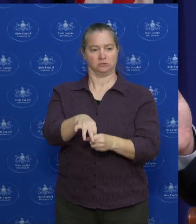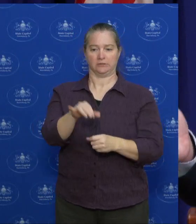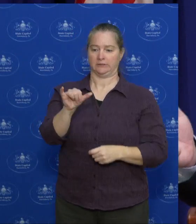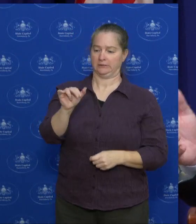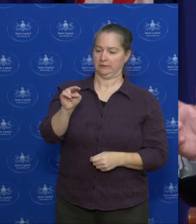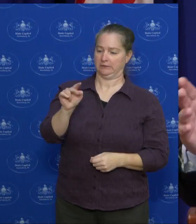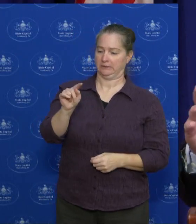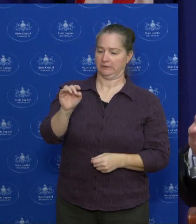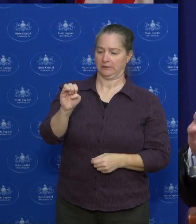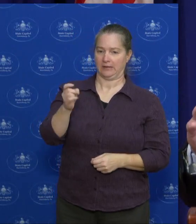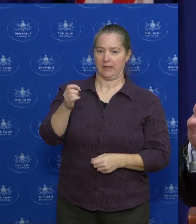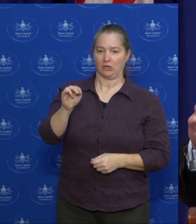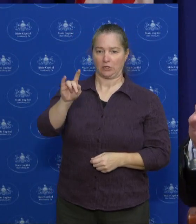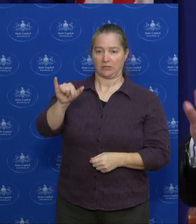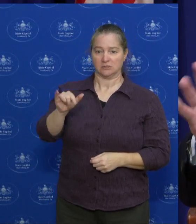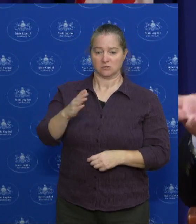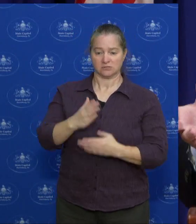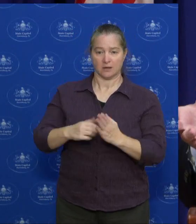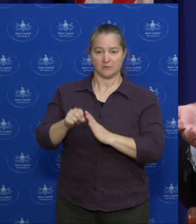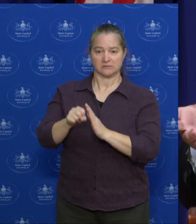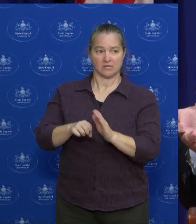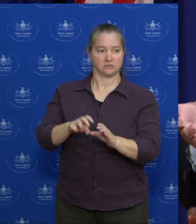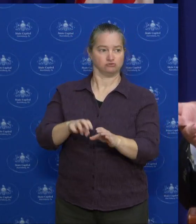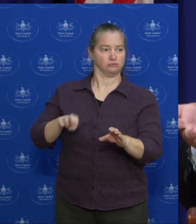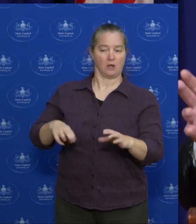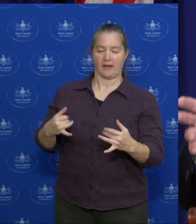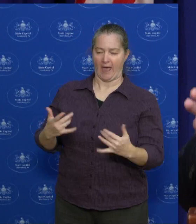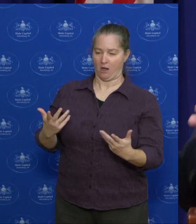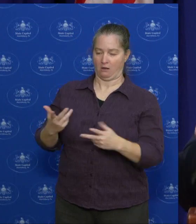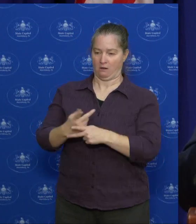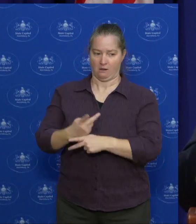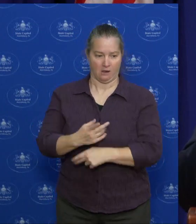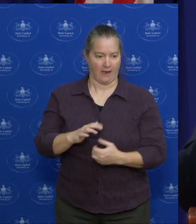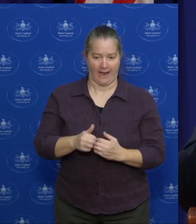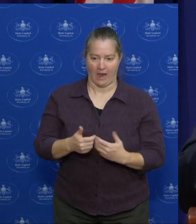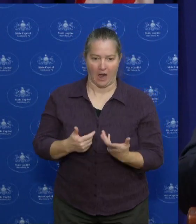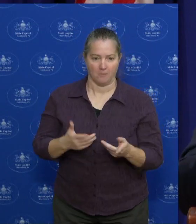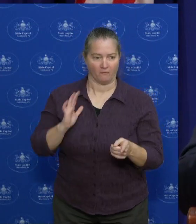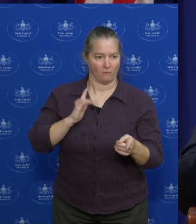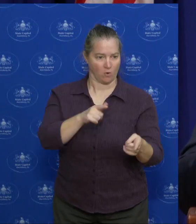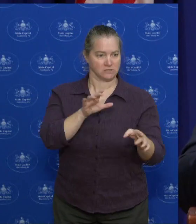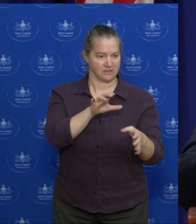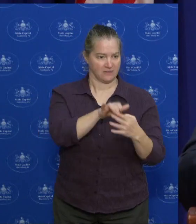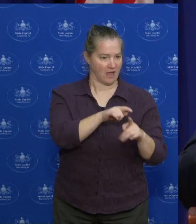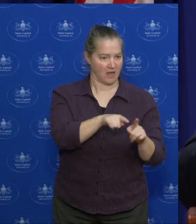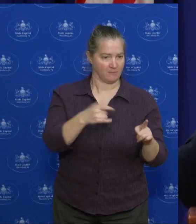that have withdrawn are sort of scrambling to figure out how to fill that void.